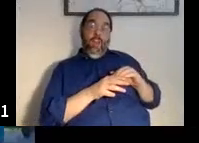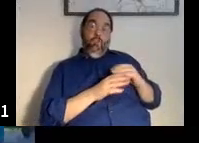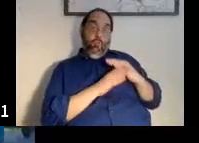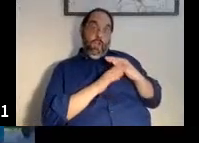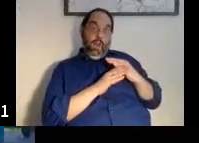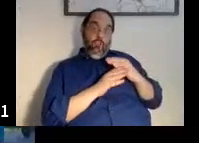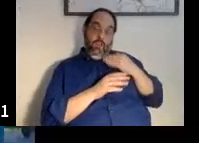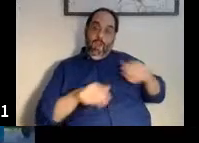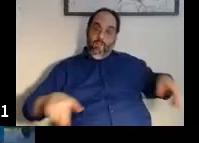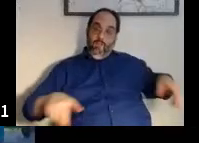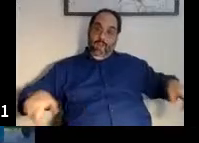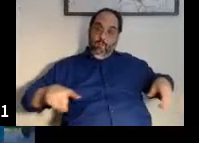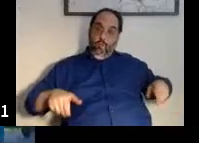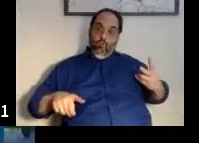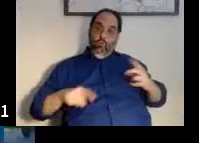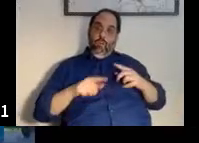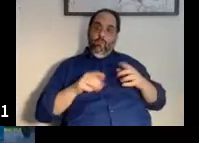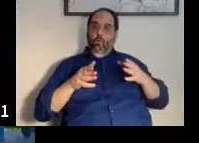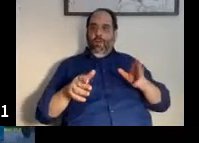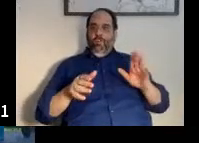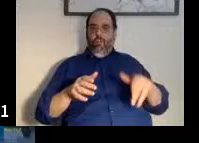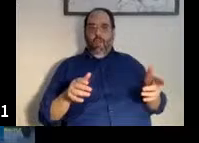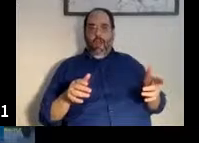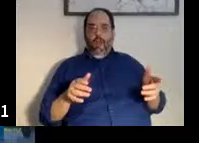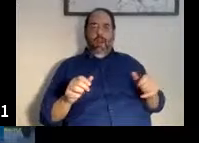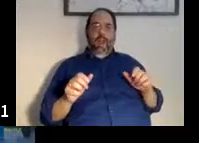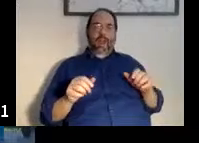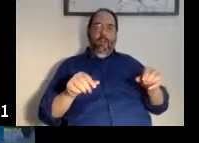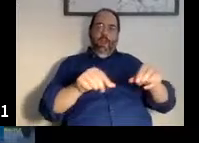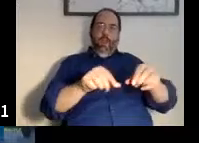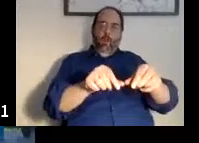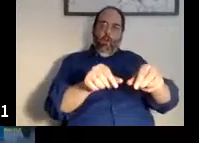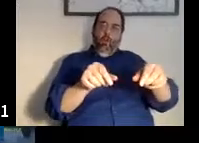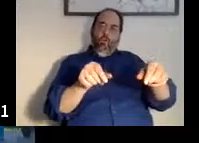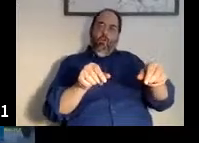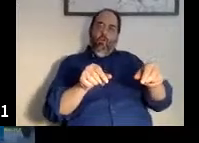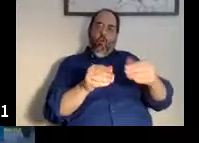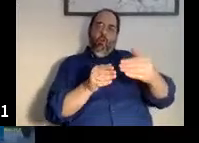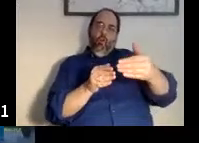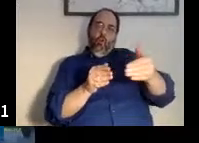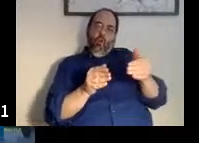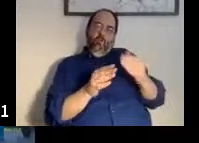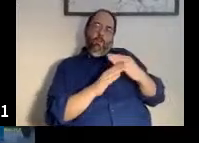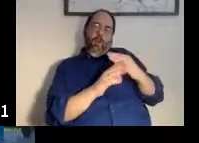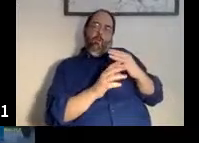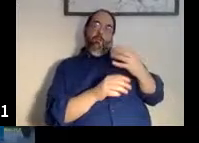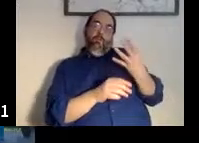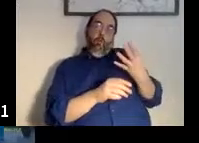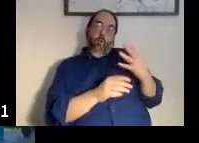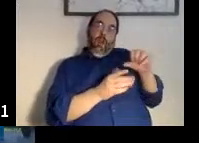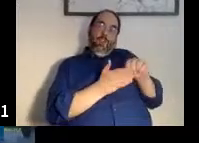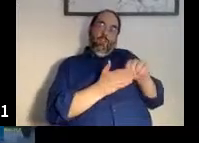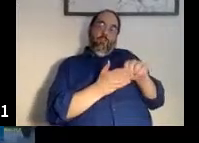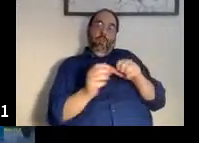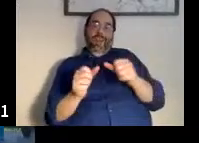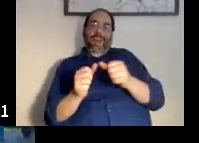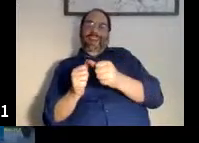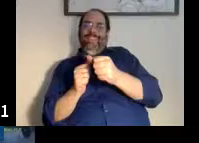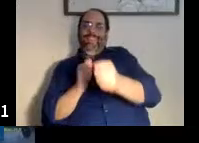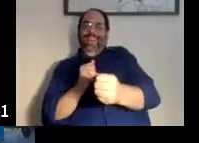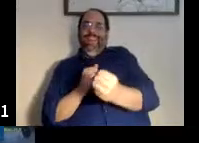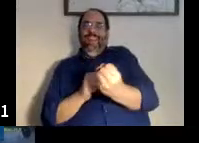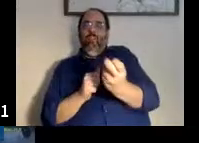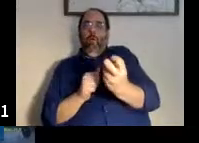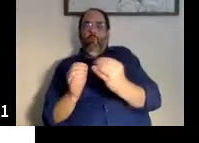handrails, remember there's 2 different ways to do it. You can do a curb or barrier within 4 inches of the ramp surface, or you can extend the ramp surface 12